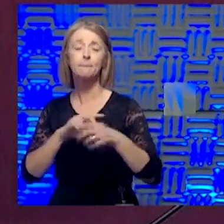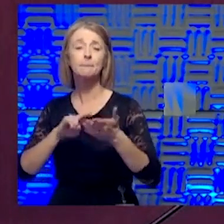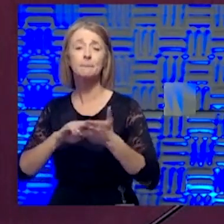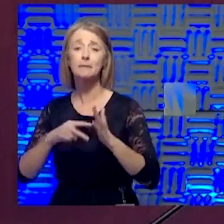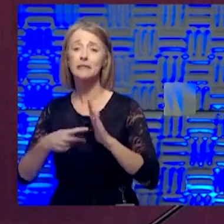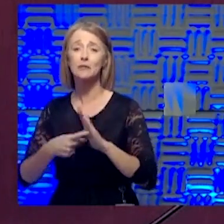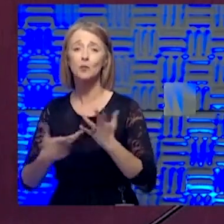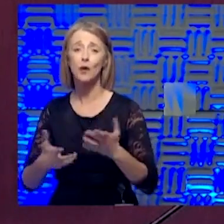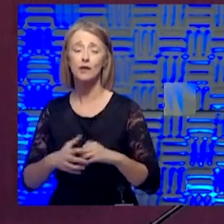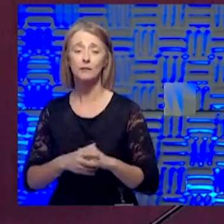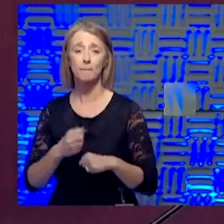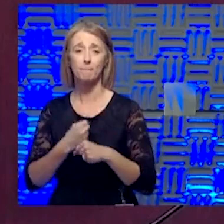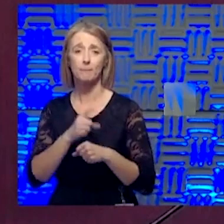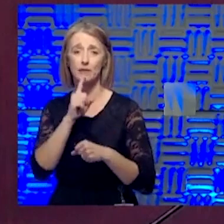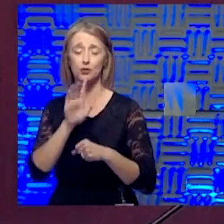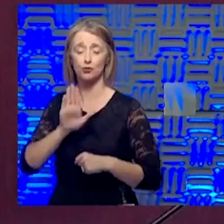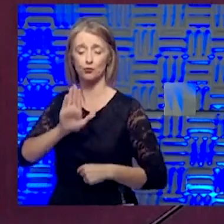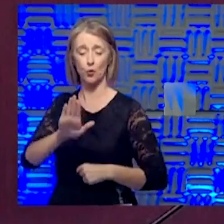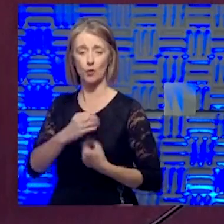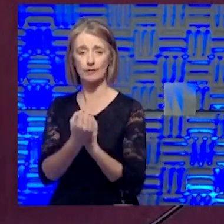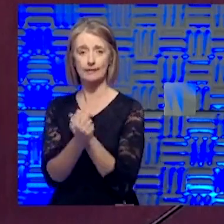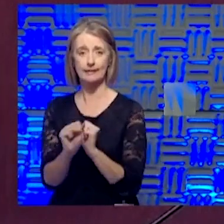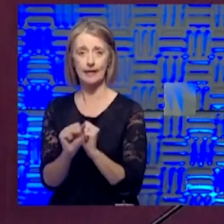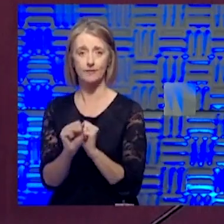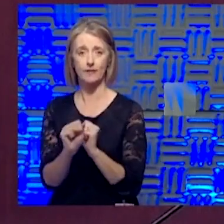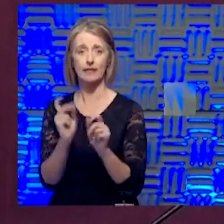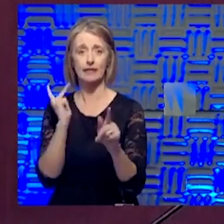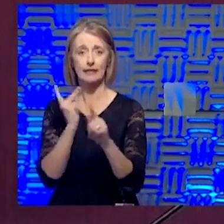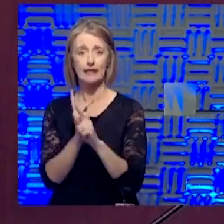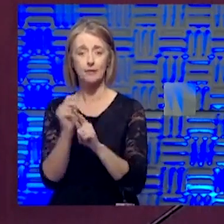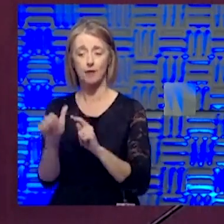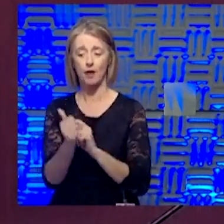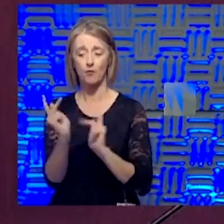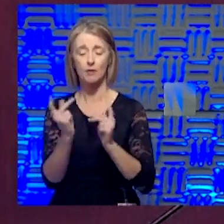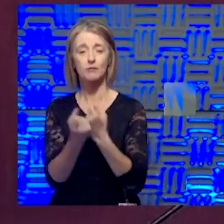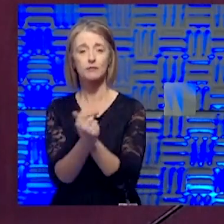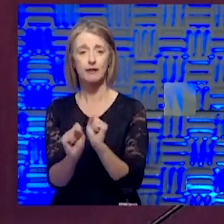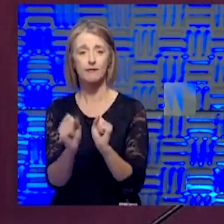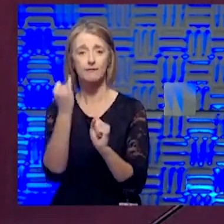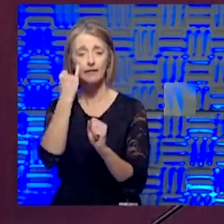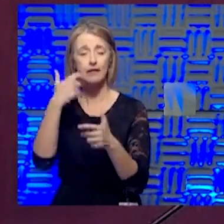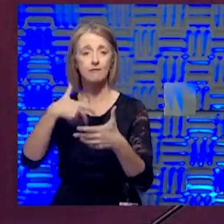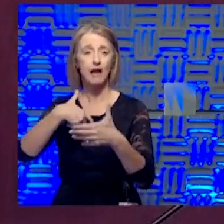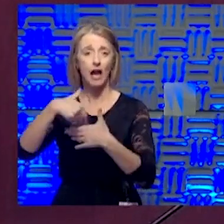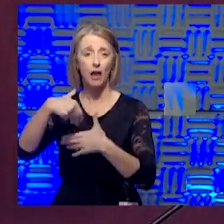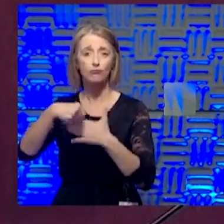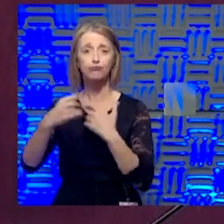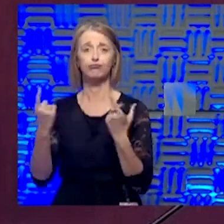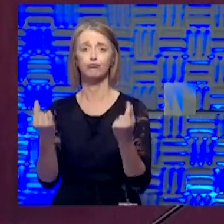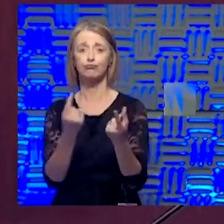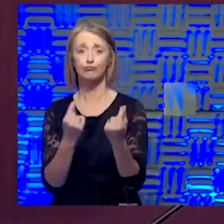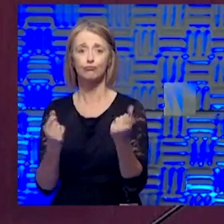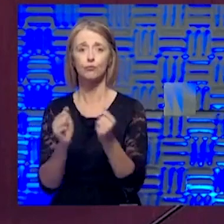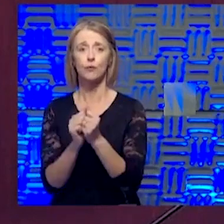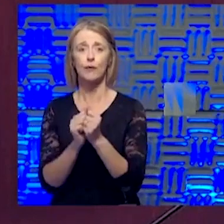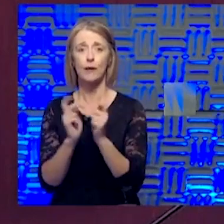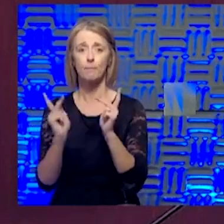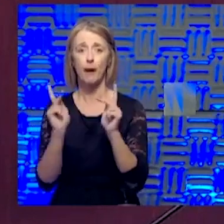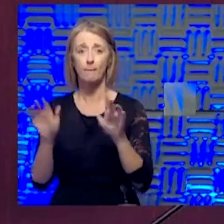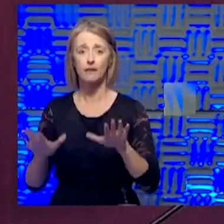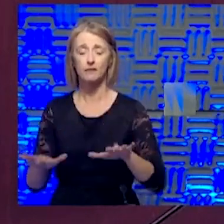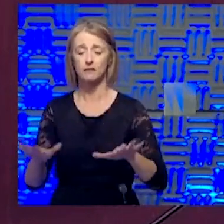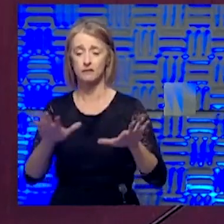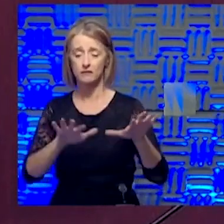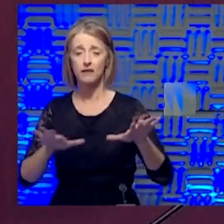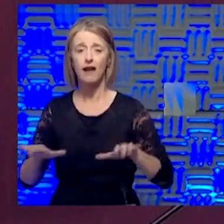basically make sure that you're safe. Make sure that you're keeping others safe. If you're going out, if you're doing something with a lot of public activity,